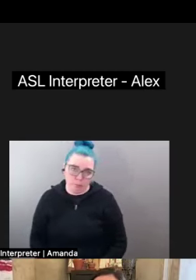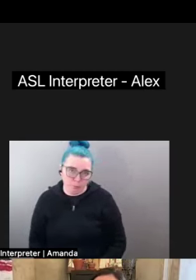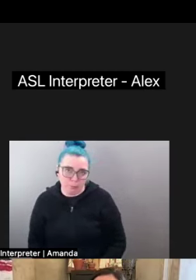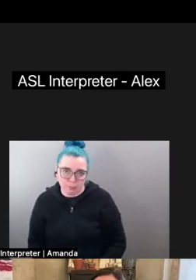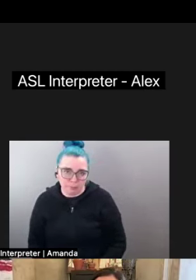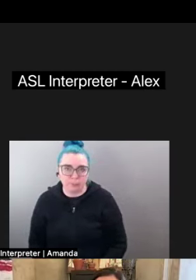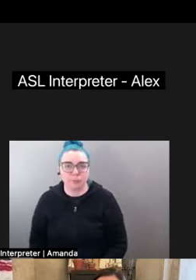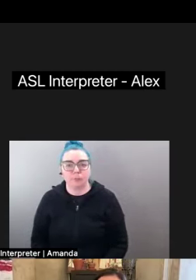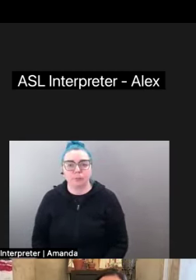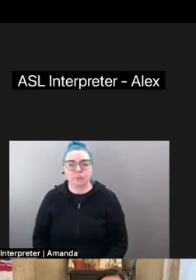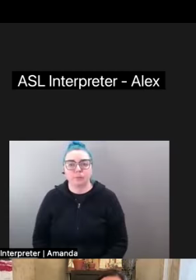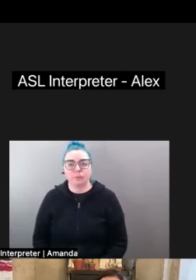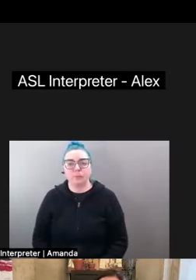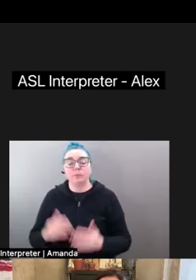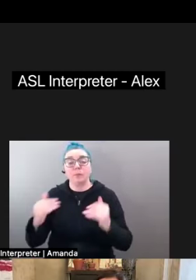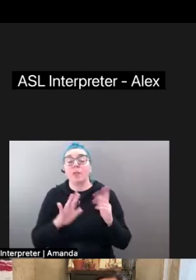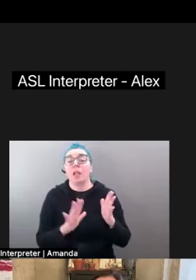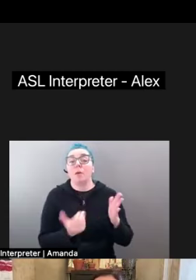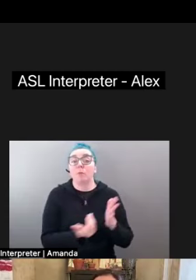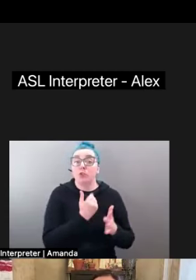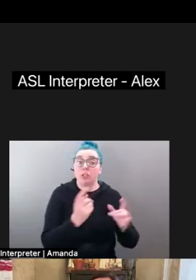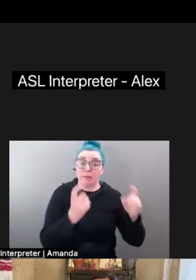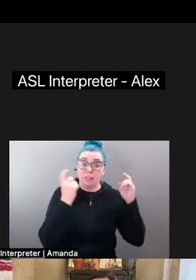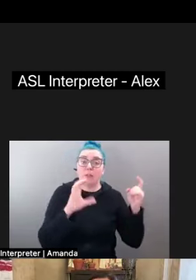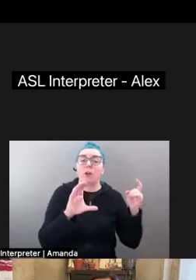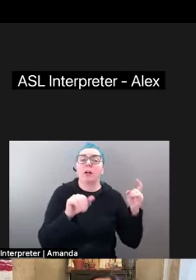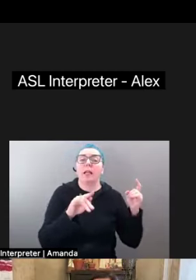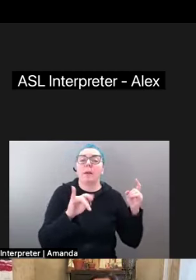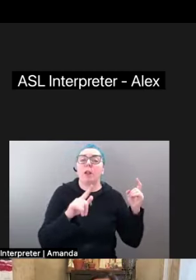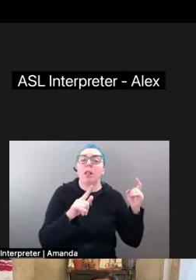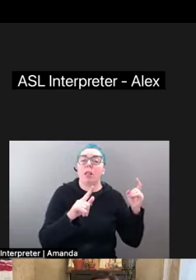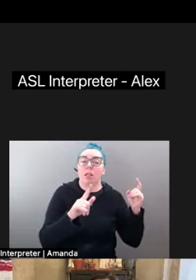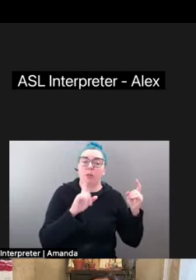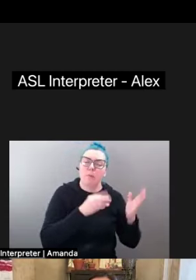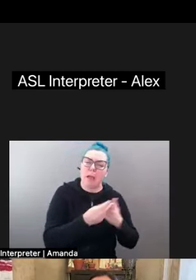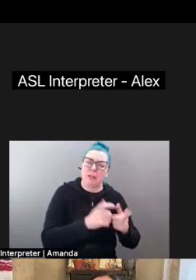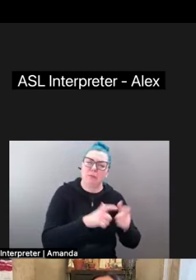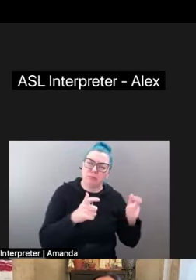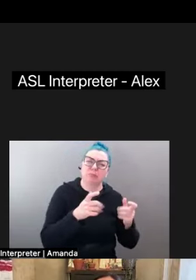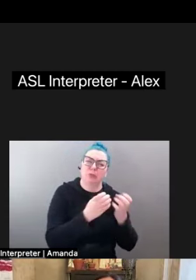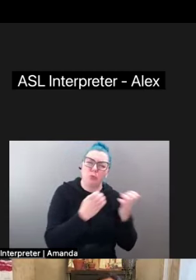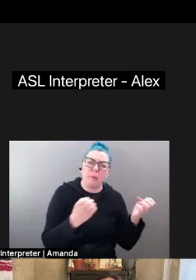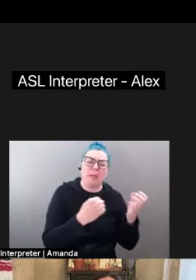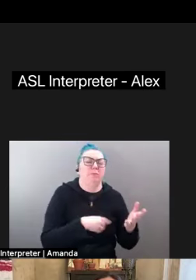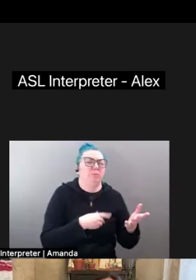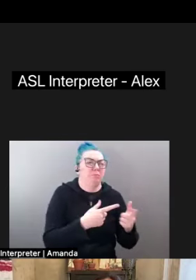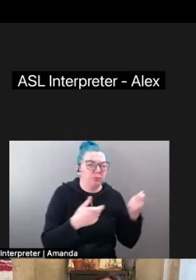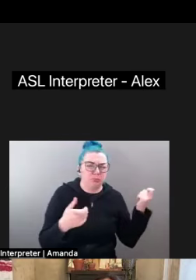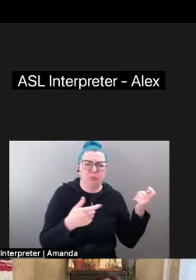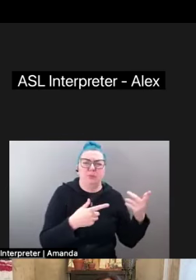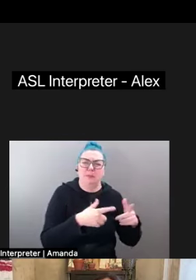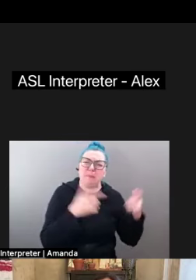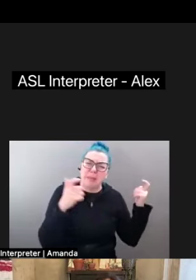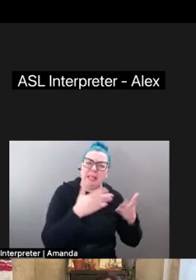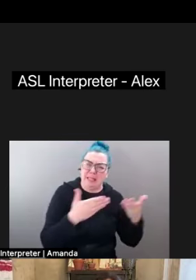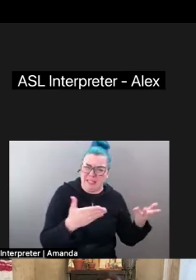So under emerging festivals, we have capital projects, major equipment purchases, paying for expenses that are not directly